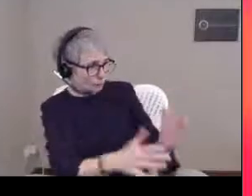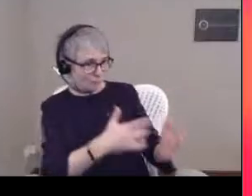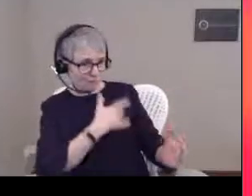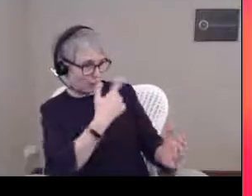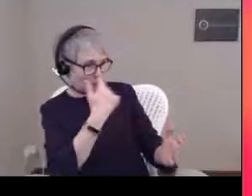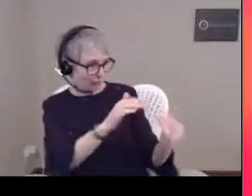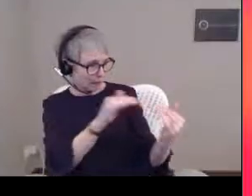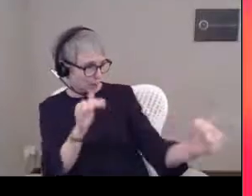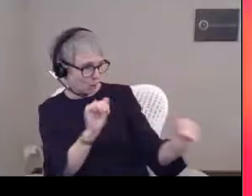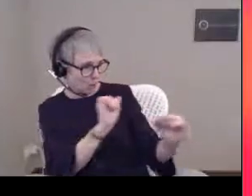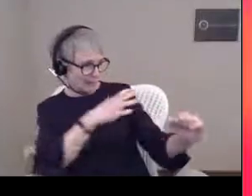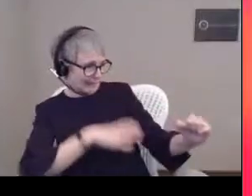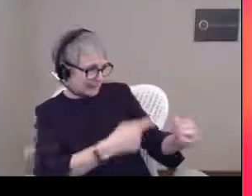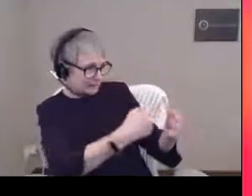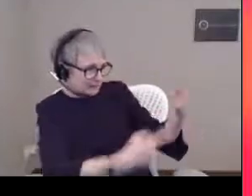role.